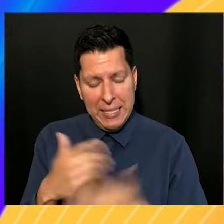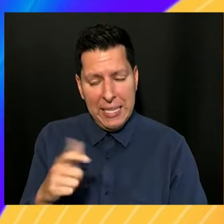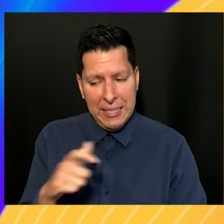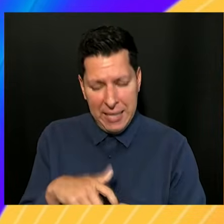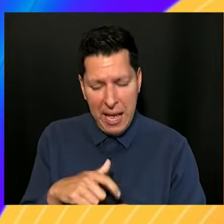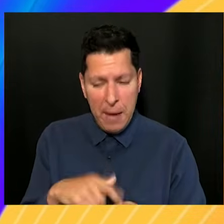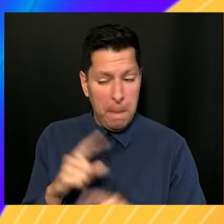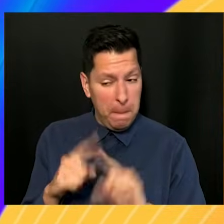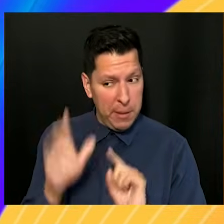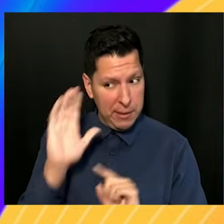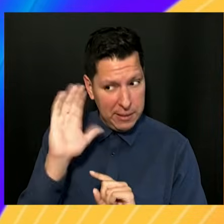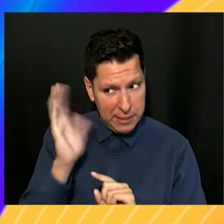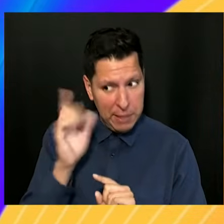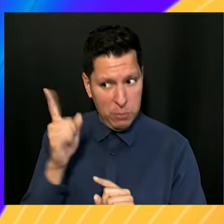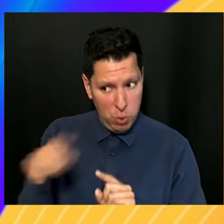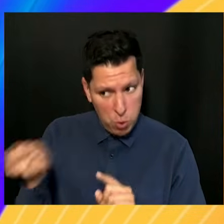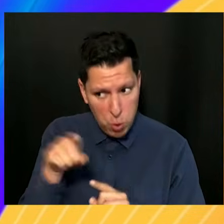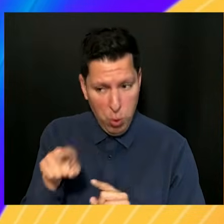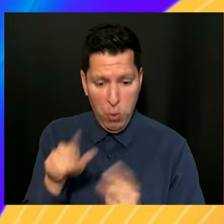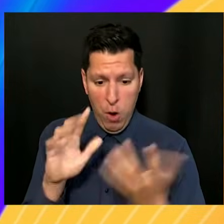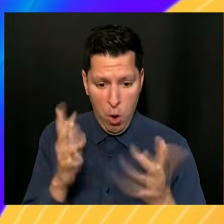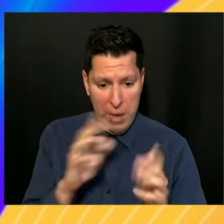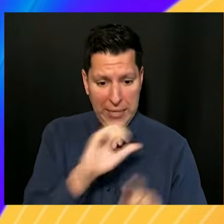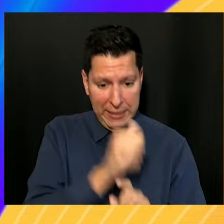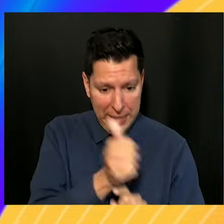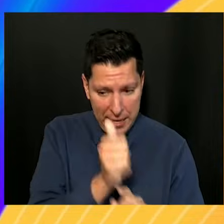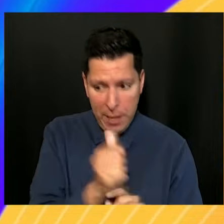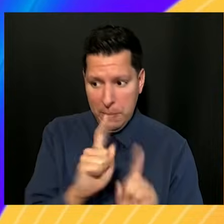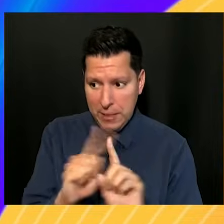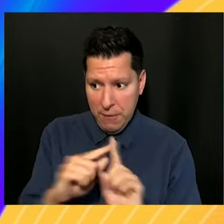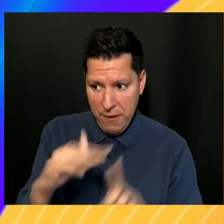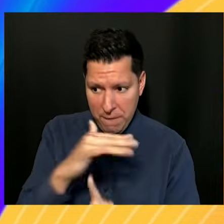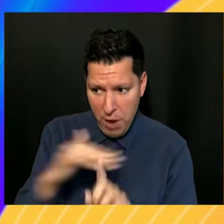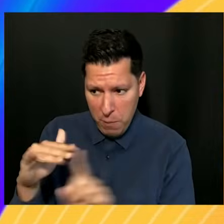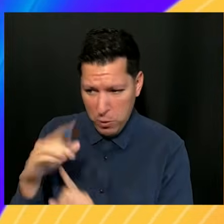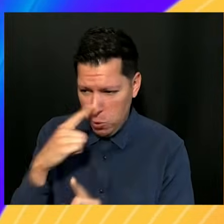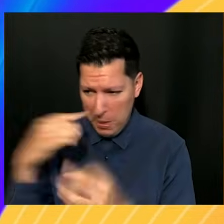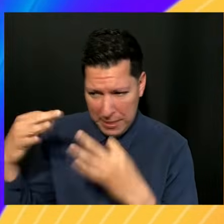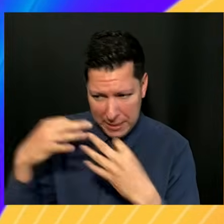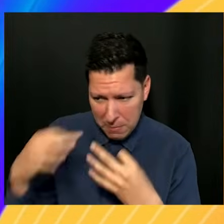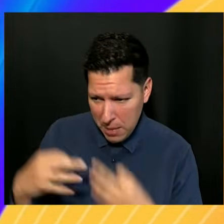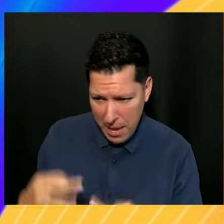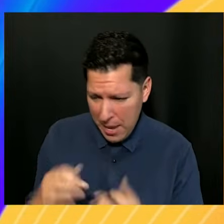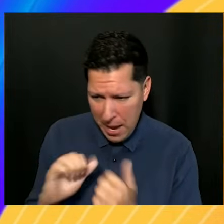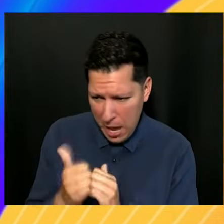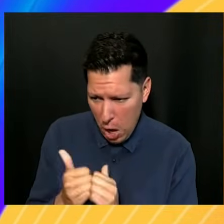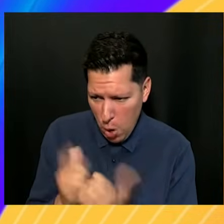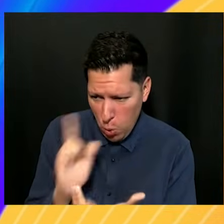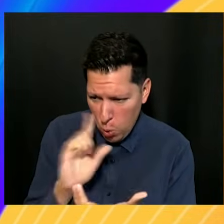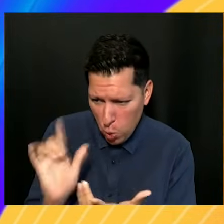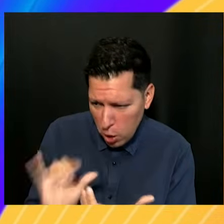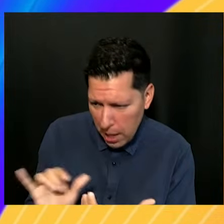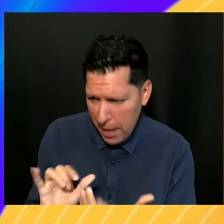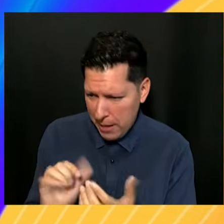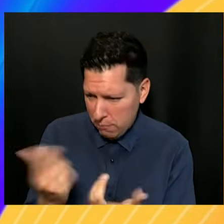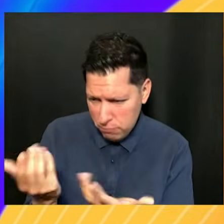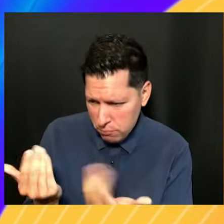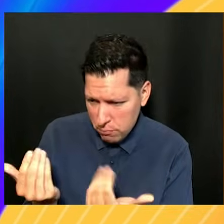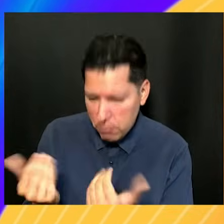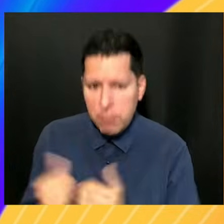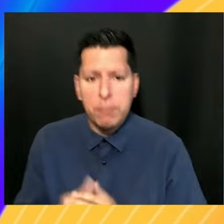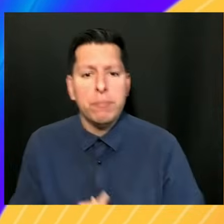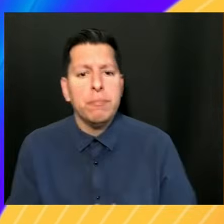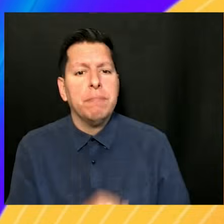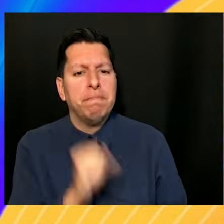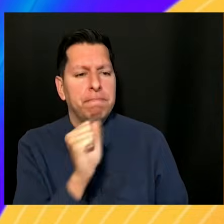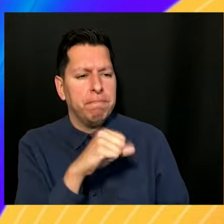have an environment already kind of built out, and you want to walk us through it and kind of show us how it works after it's built. Yeah, so let me just rearrange